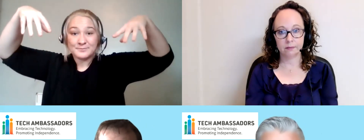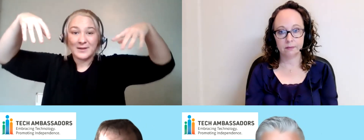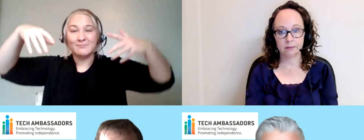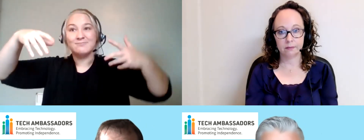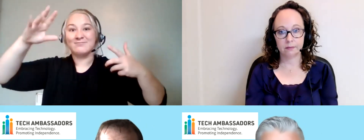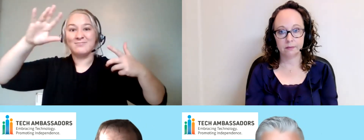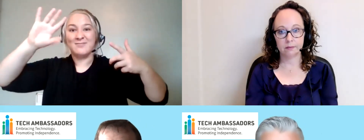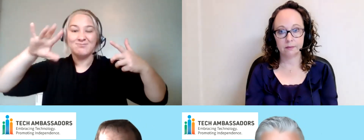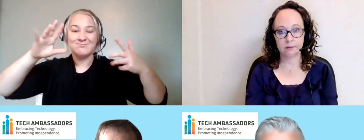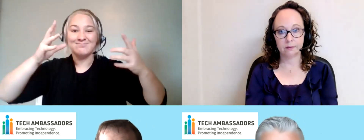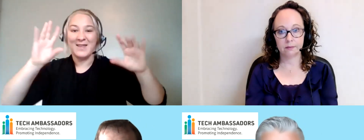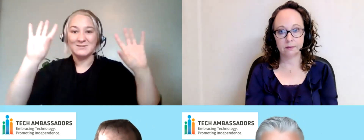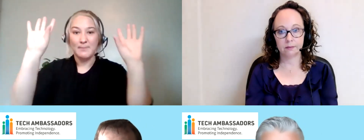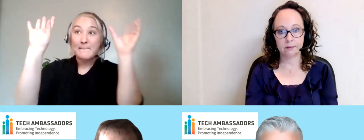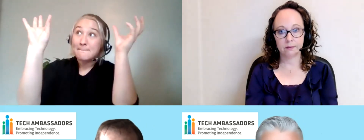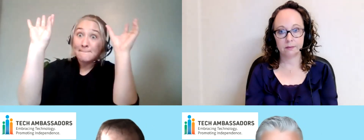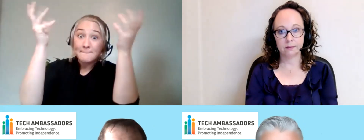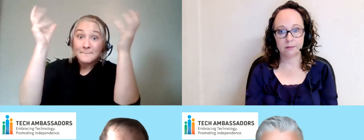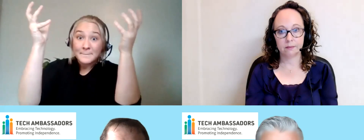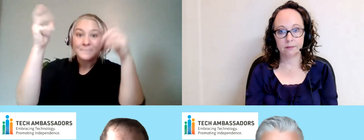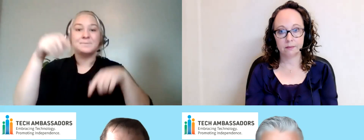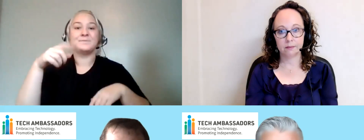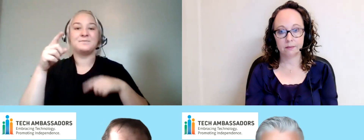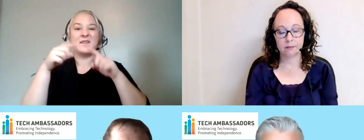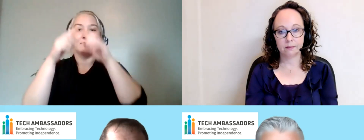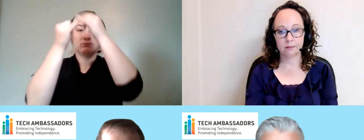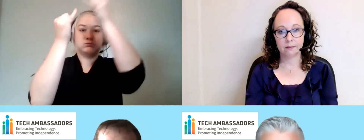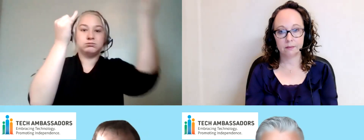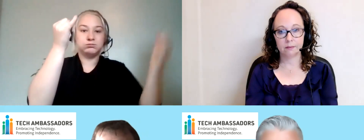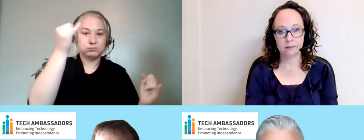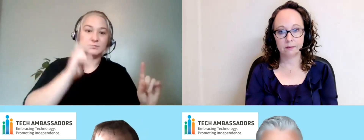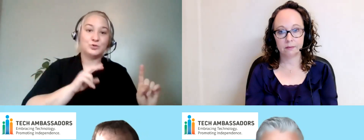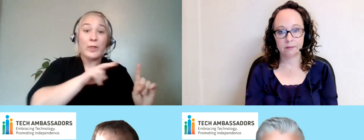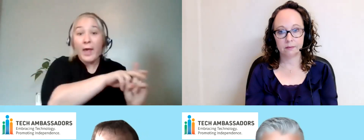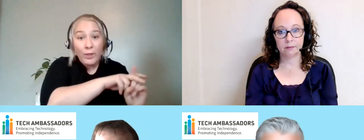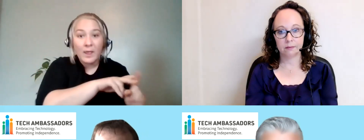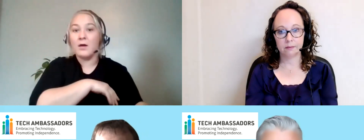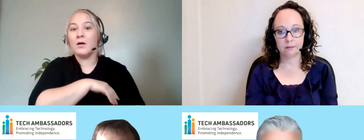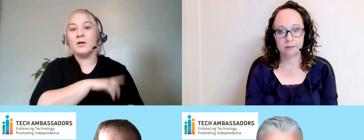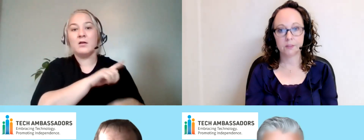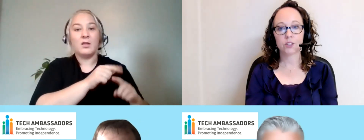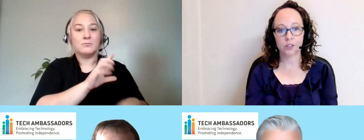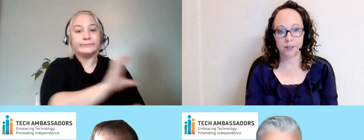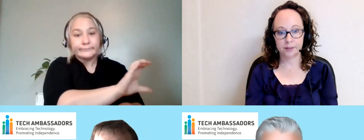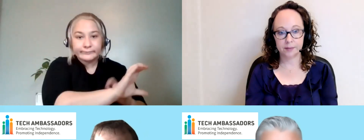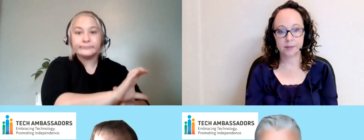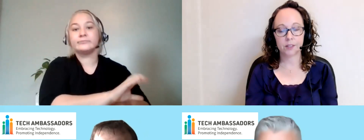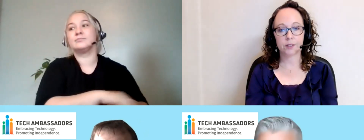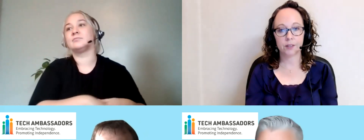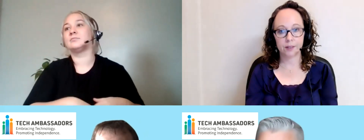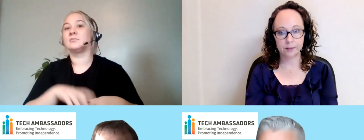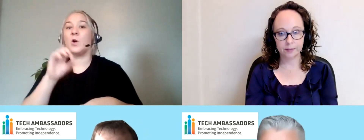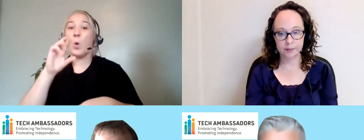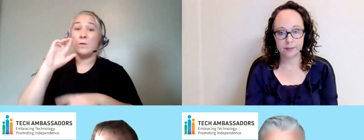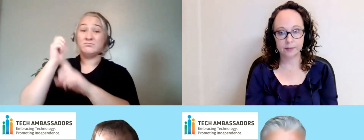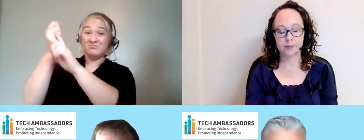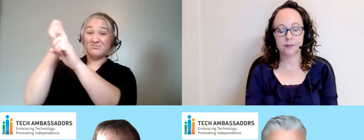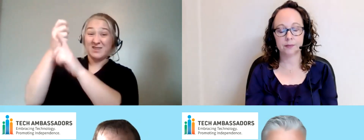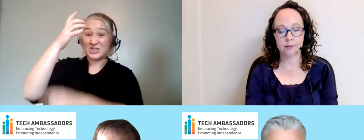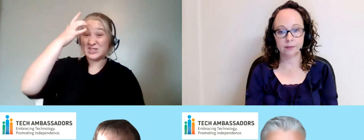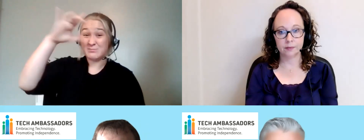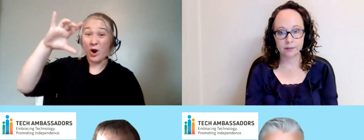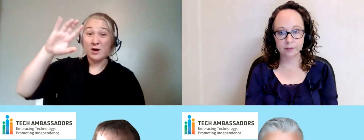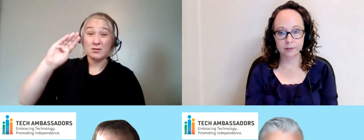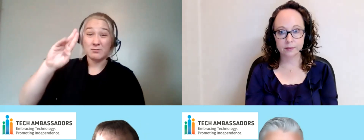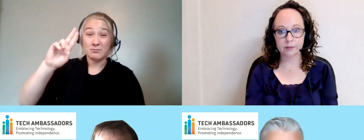the wall, or even a smart bulb in it to be